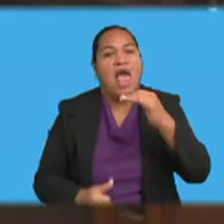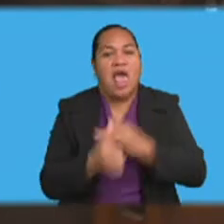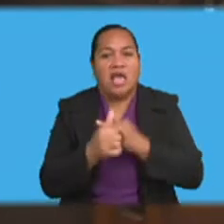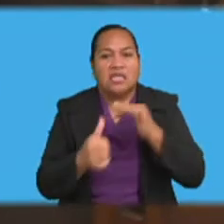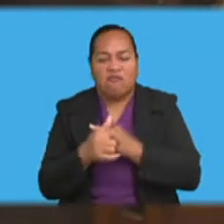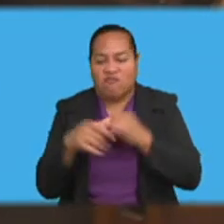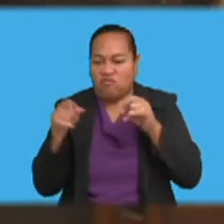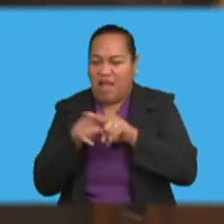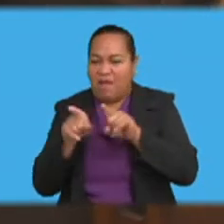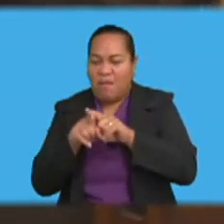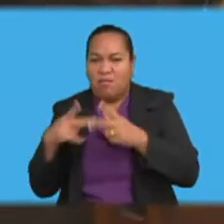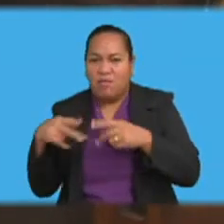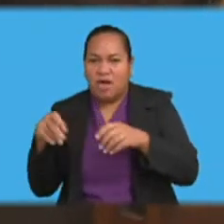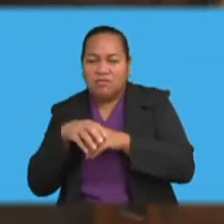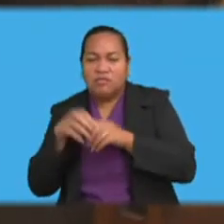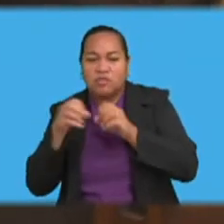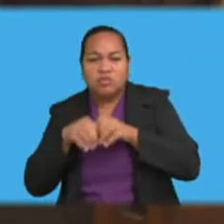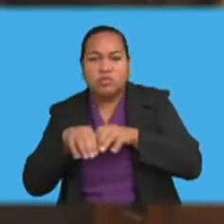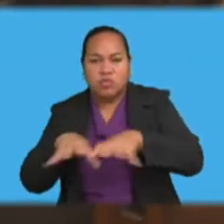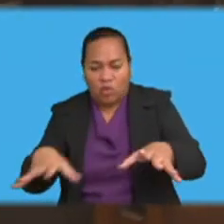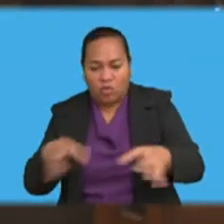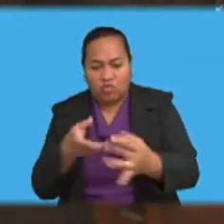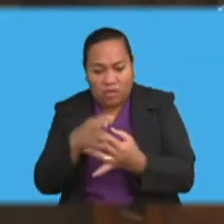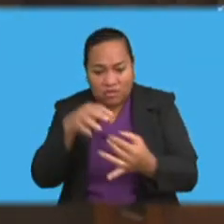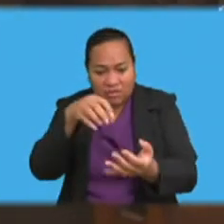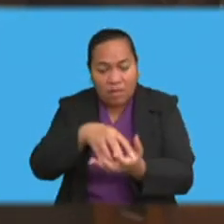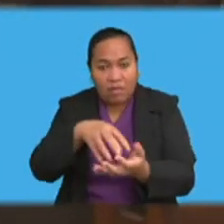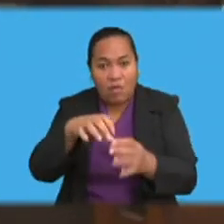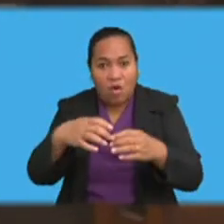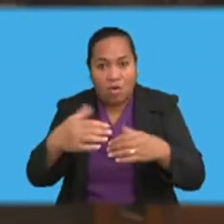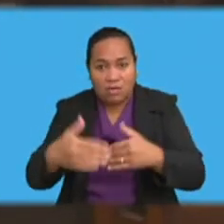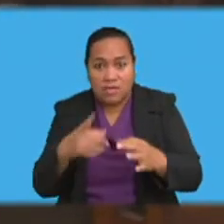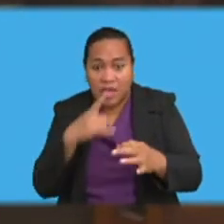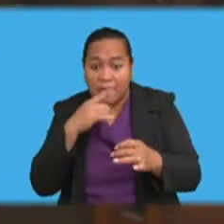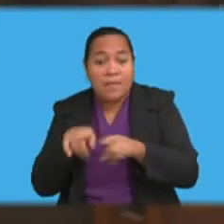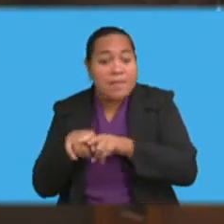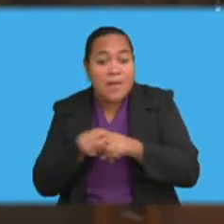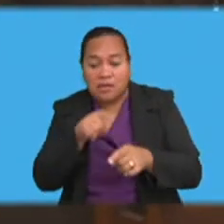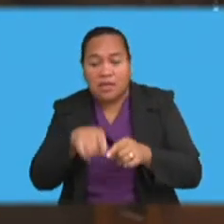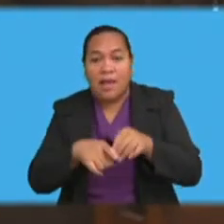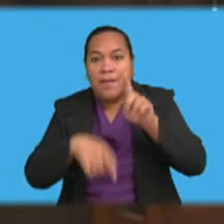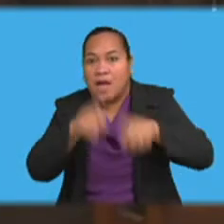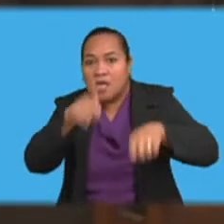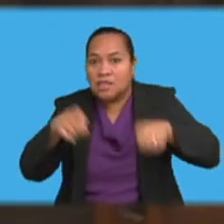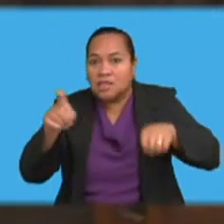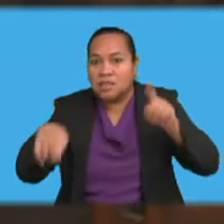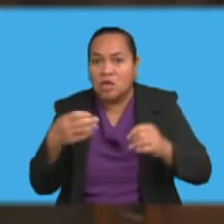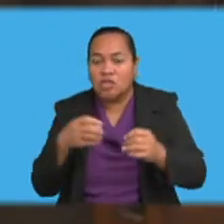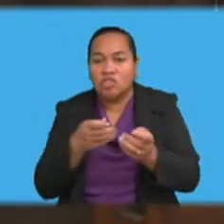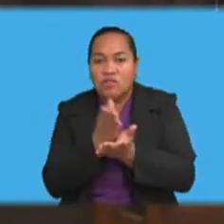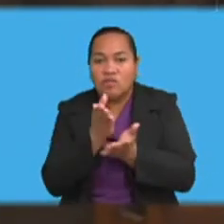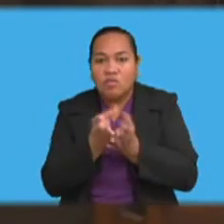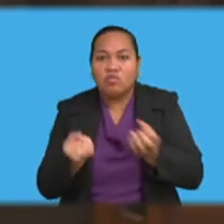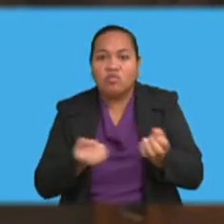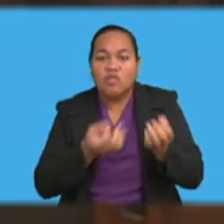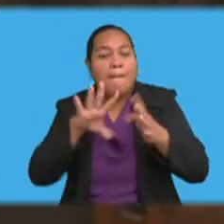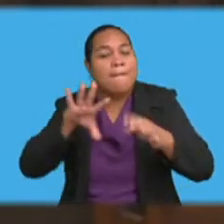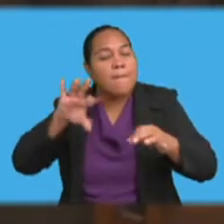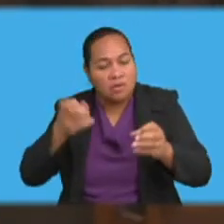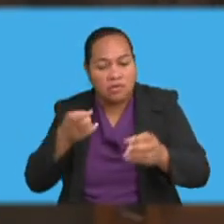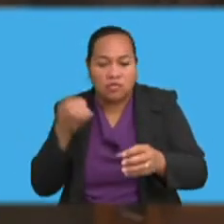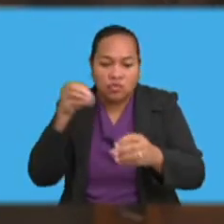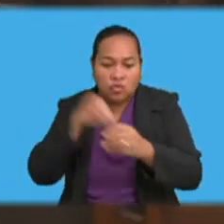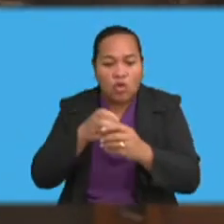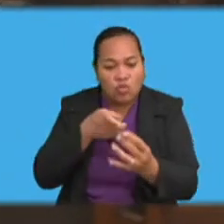same infrastructure and set-top box. This means we may have multiple service providers, but essentially they will have to be available on the same